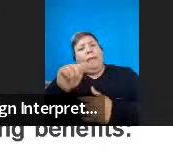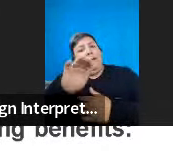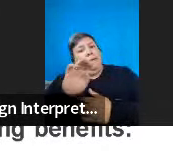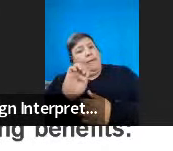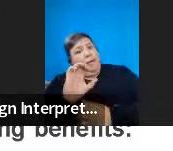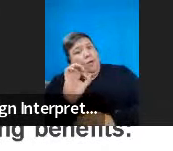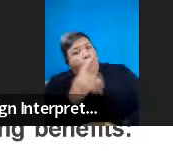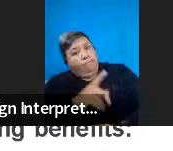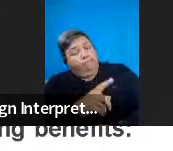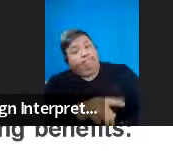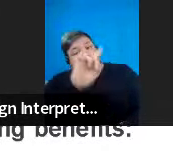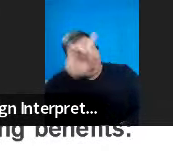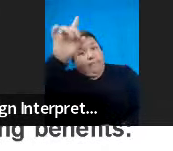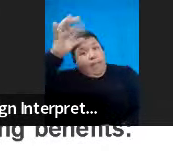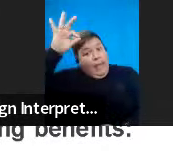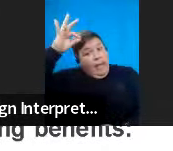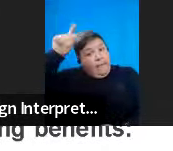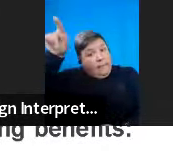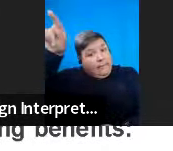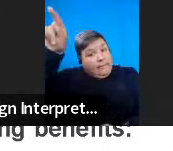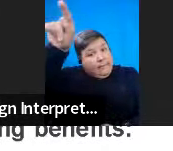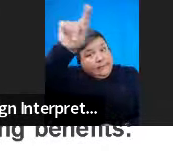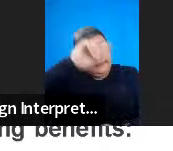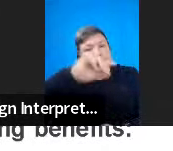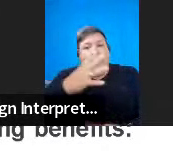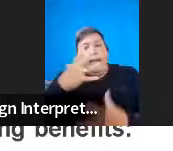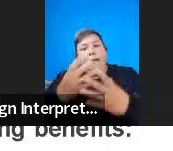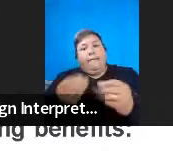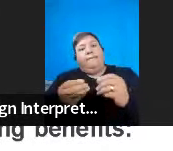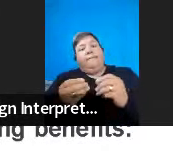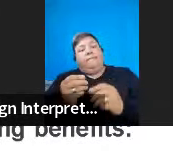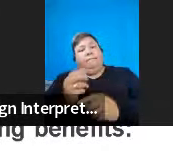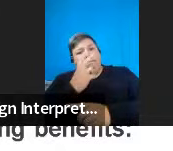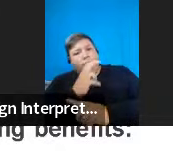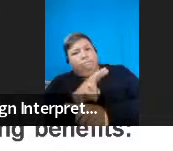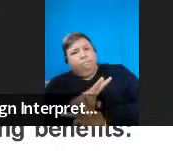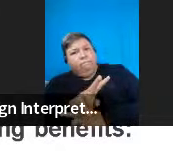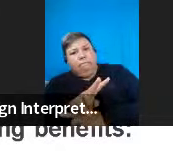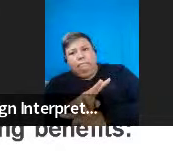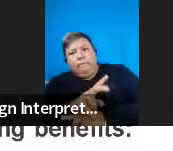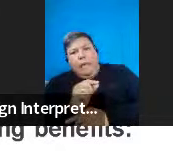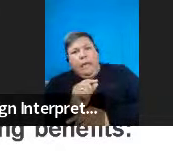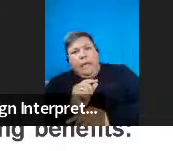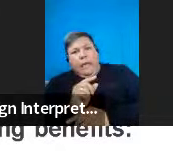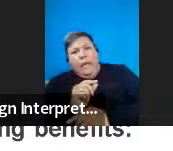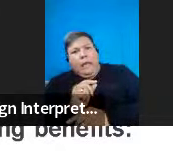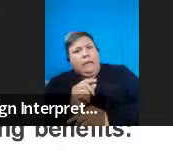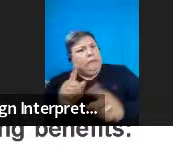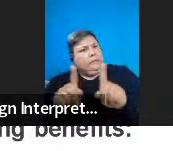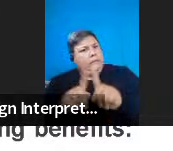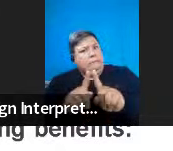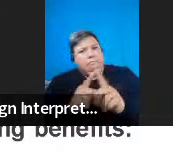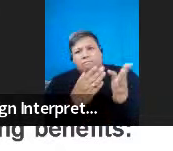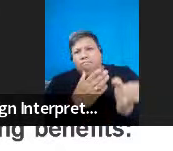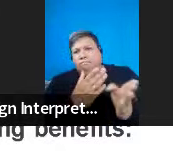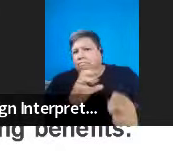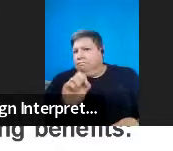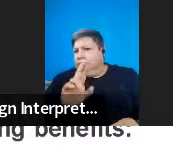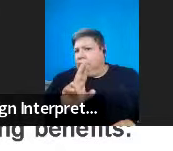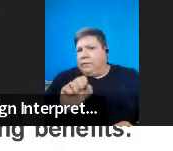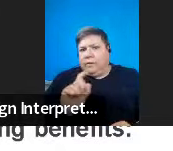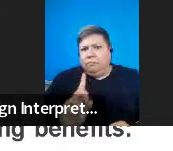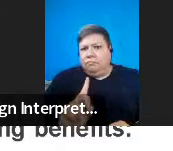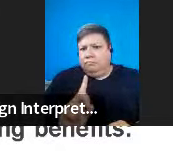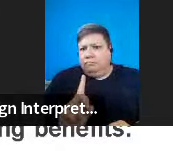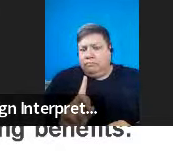government agencies at the port of entry do not recognize it and do not provide the benefits like SARS does. So it does